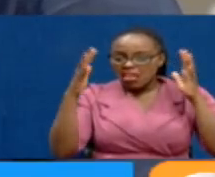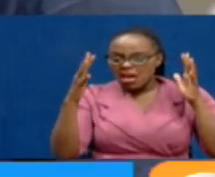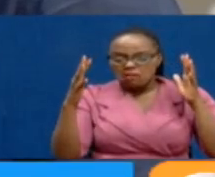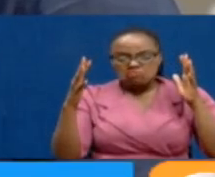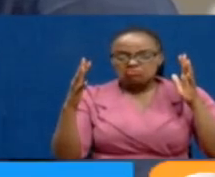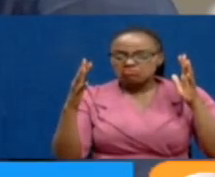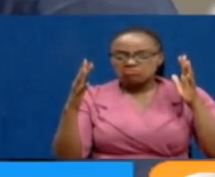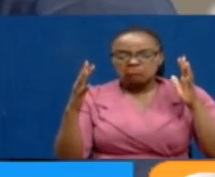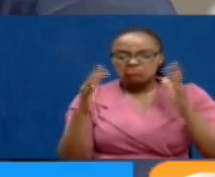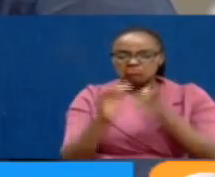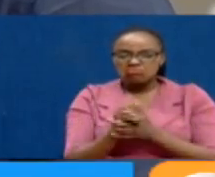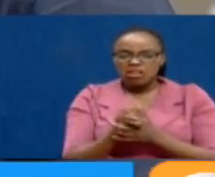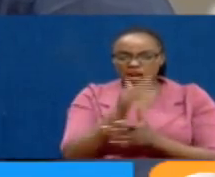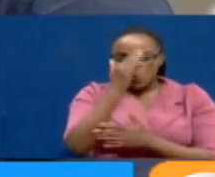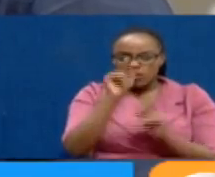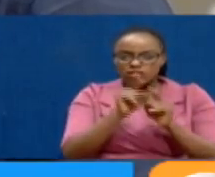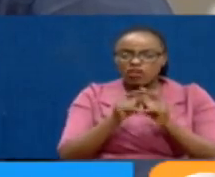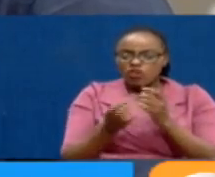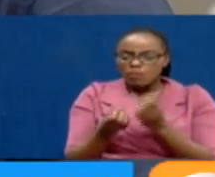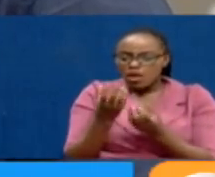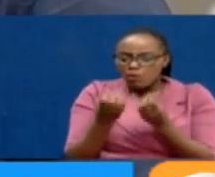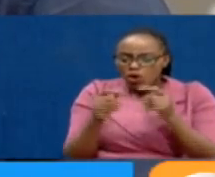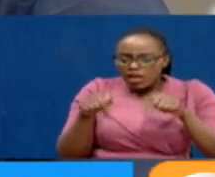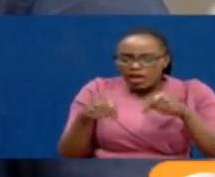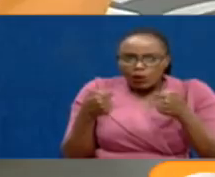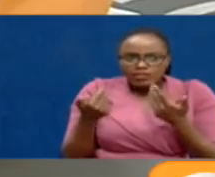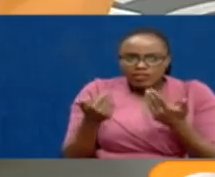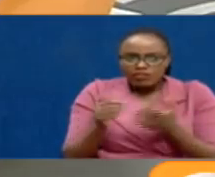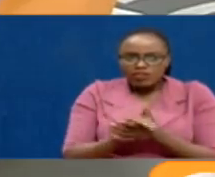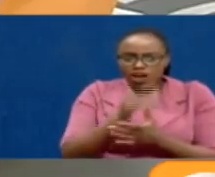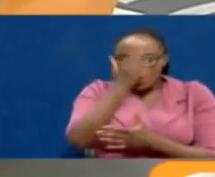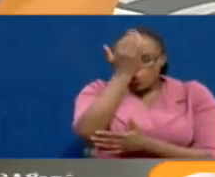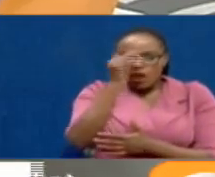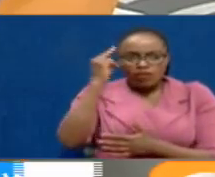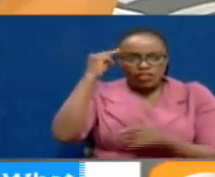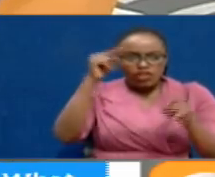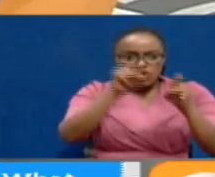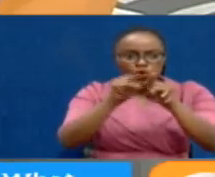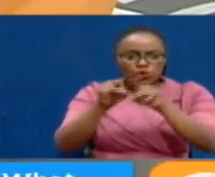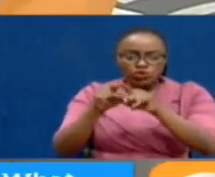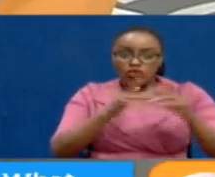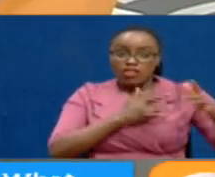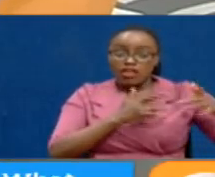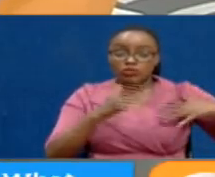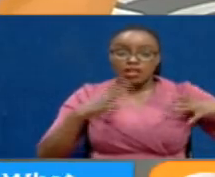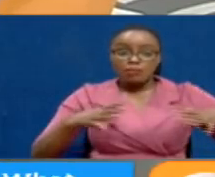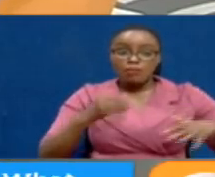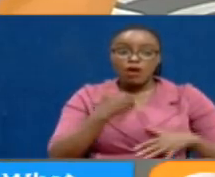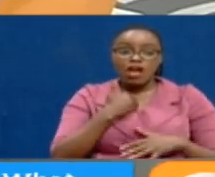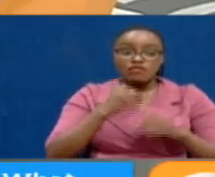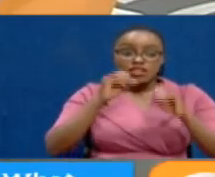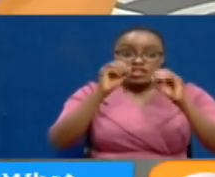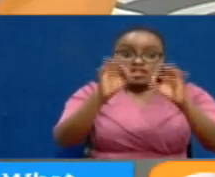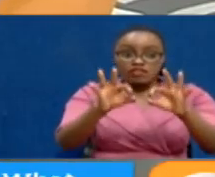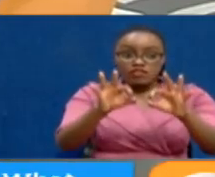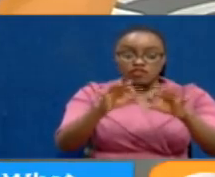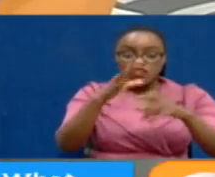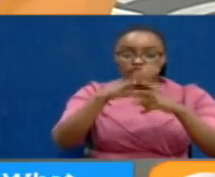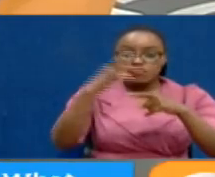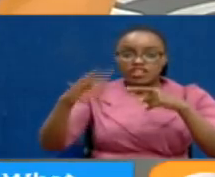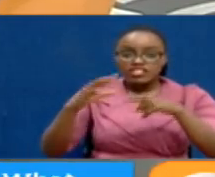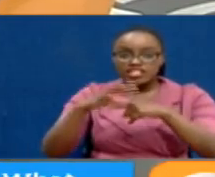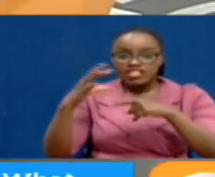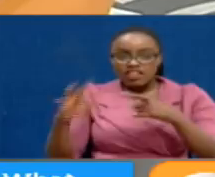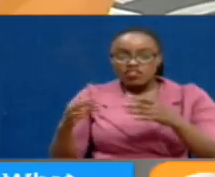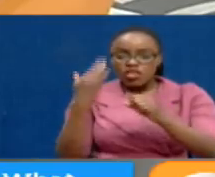that level. Because then we'll be boiling ourselves. Yeah, but that is important because I think also the concern people have is whether vegetables